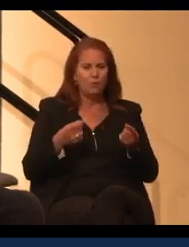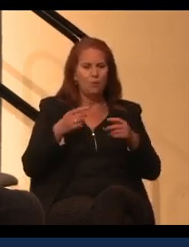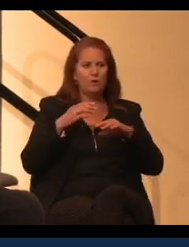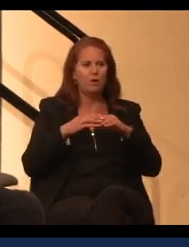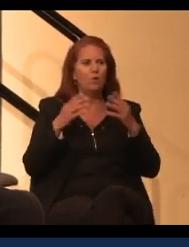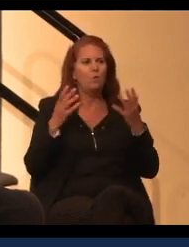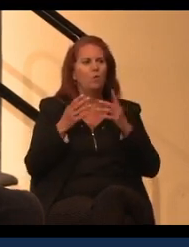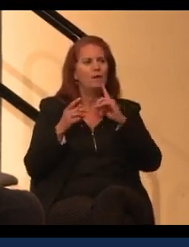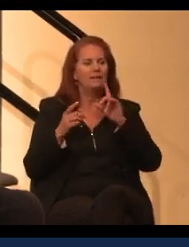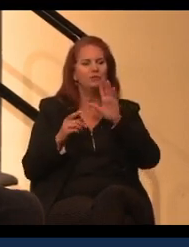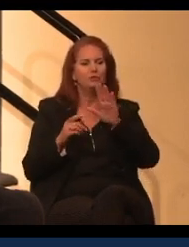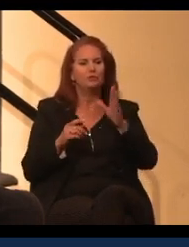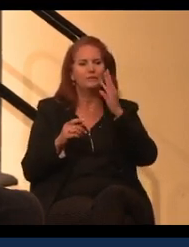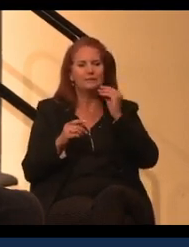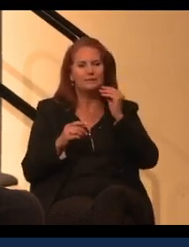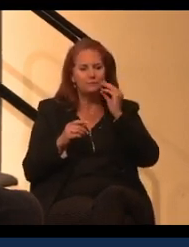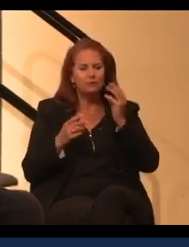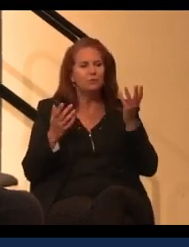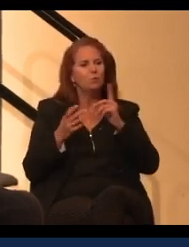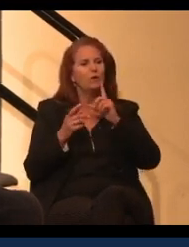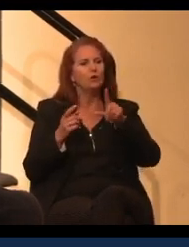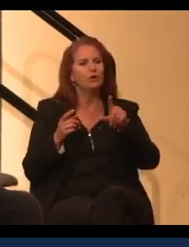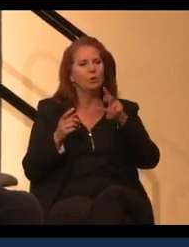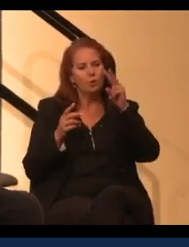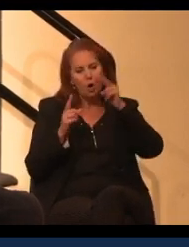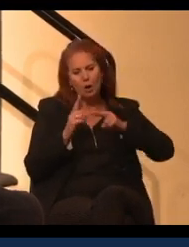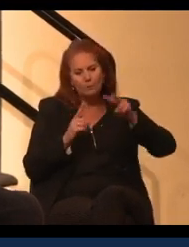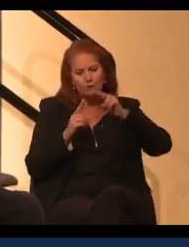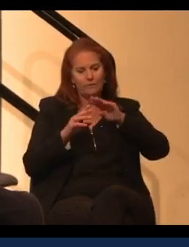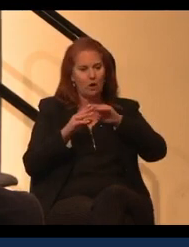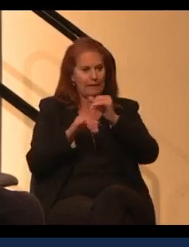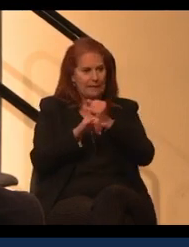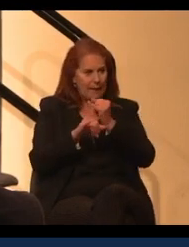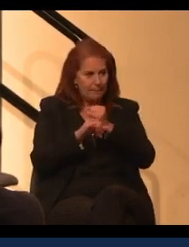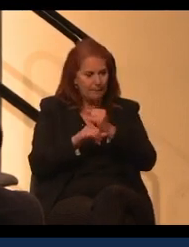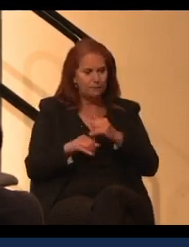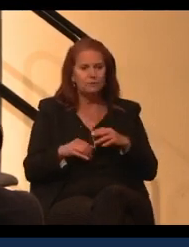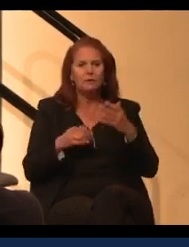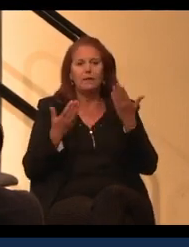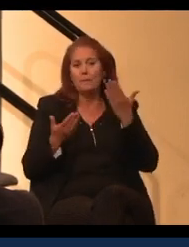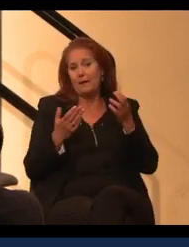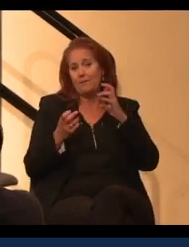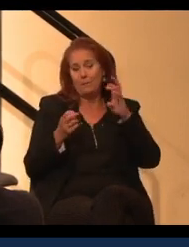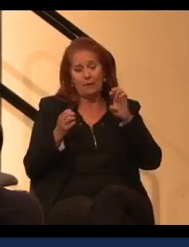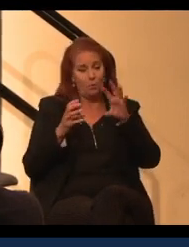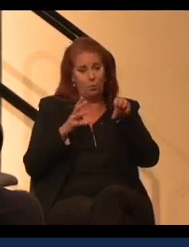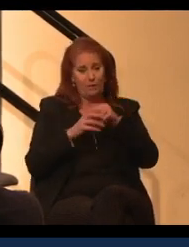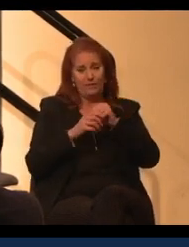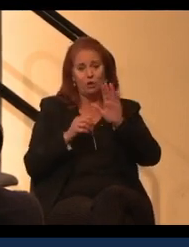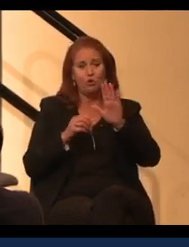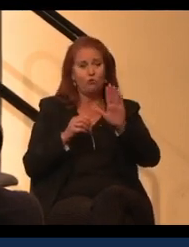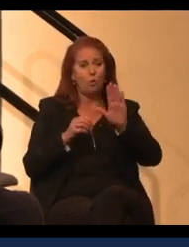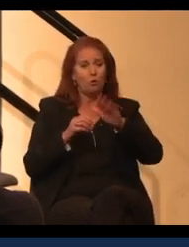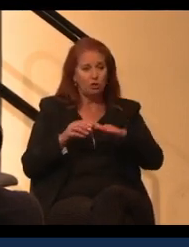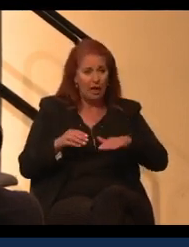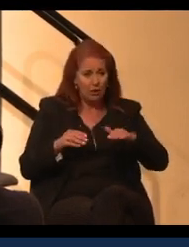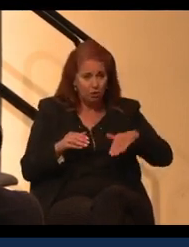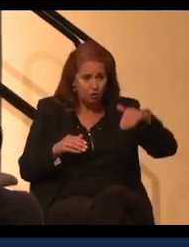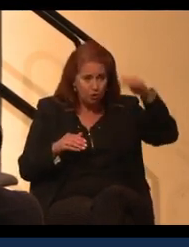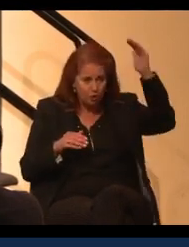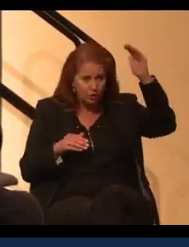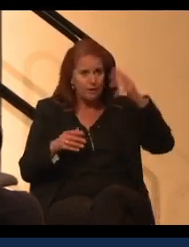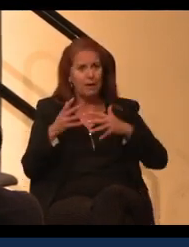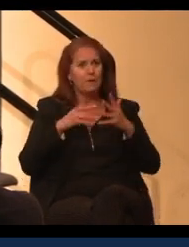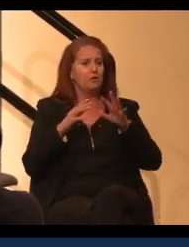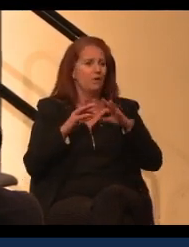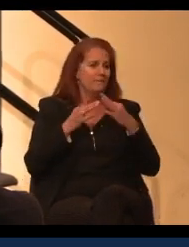on, what is your experience? What have you observed on campus? This may even be within your own childhood, amongst your